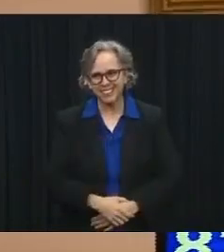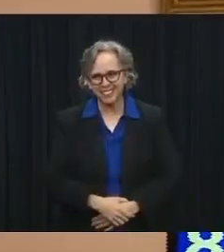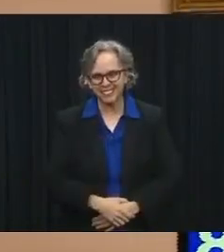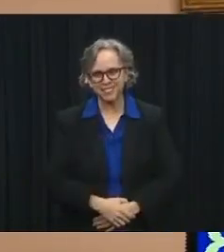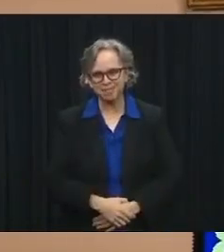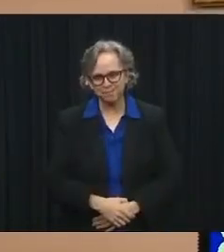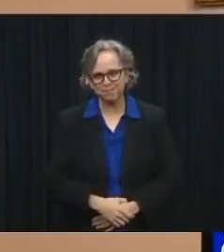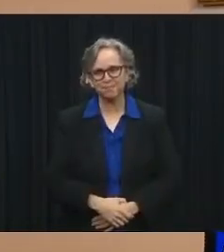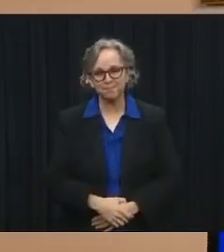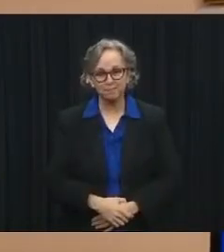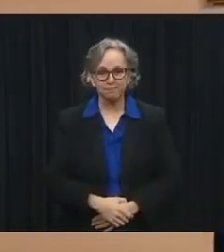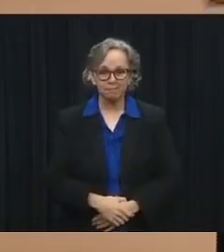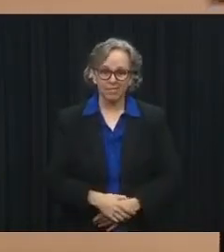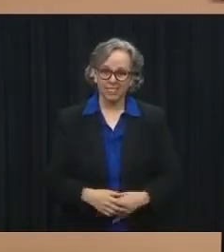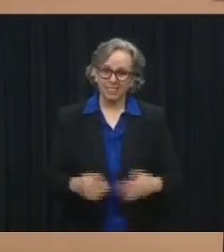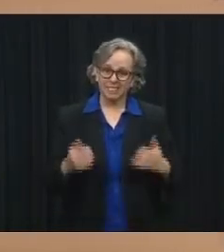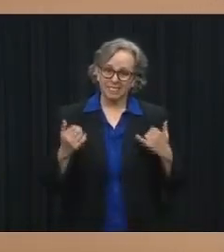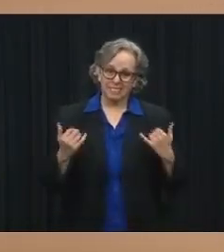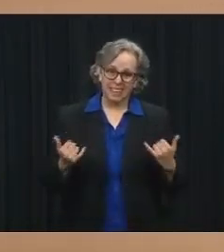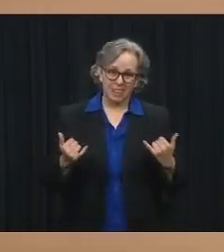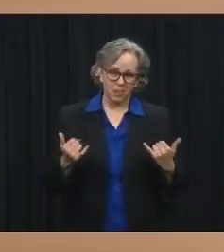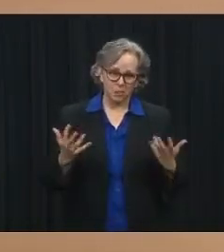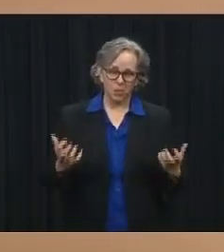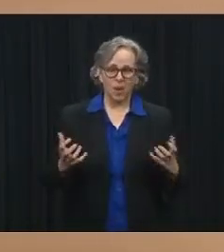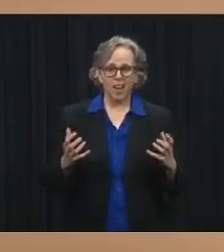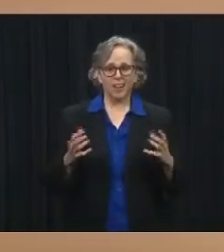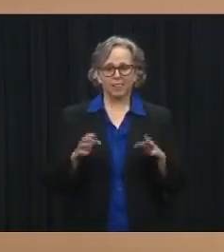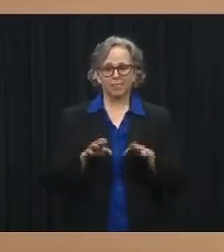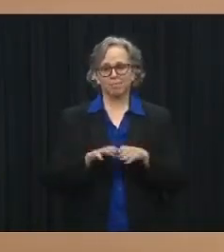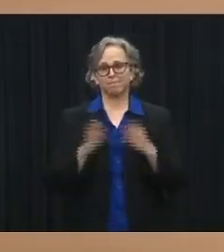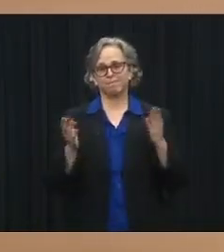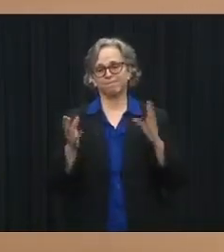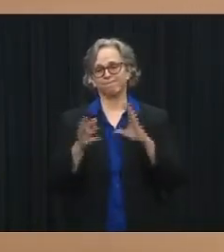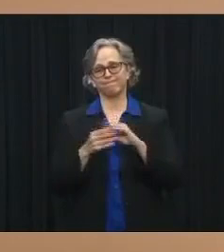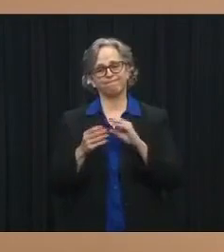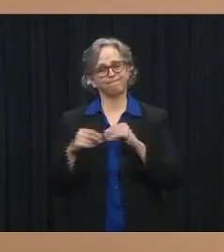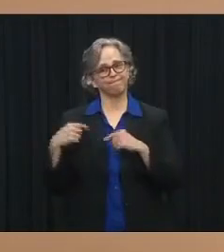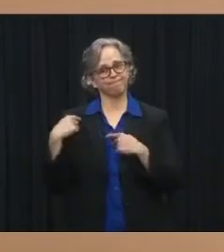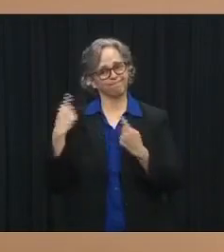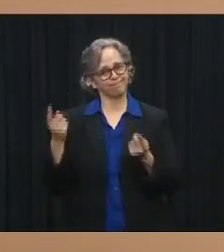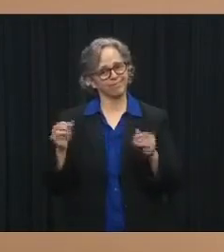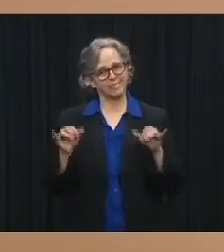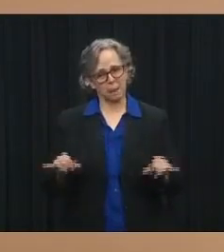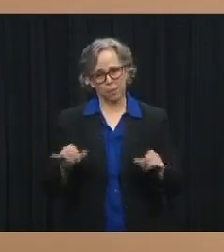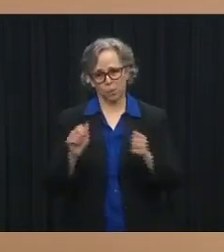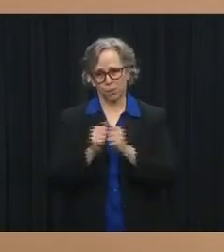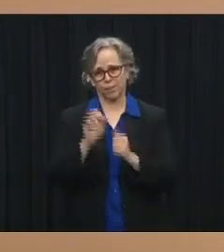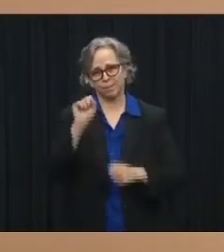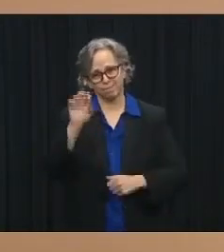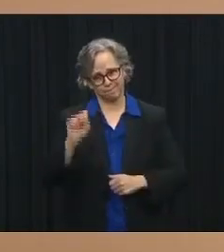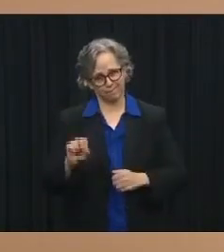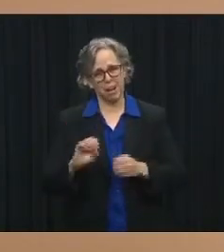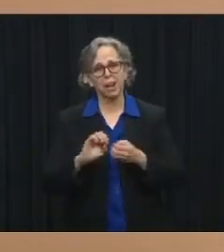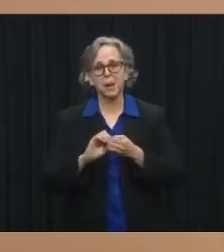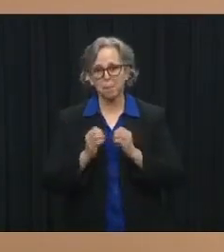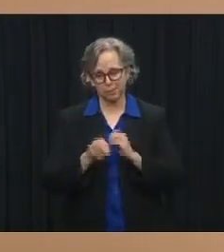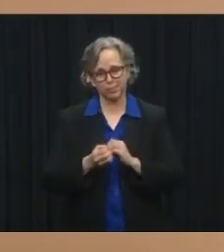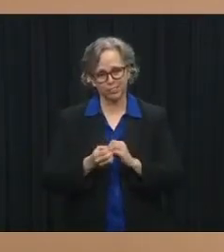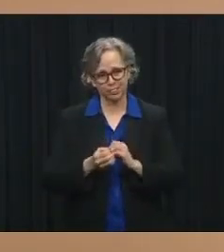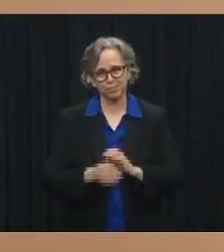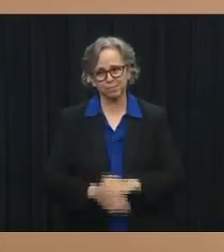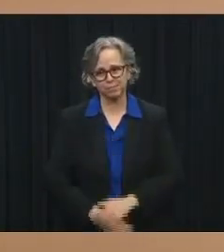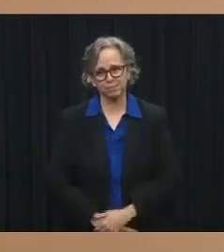Today I'd like to begin, as I always do, with our numbers. At this